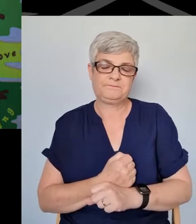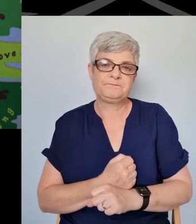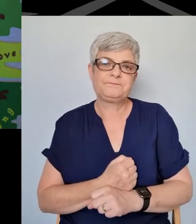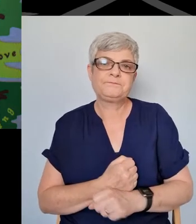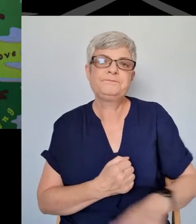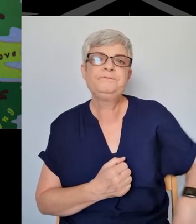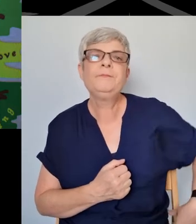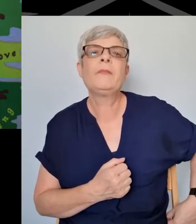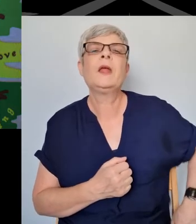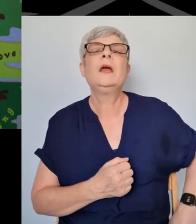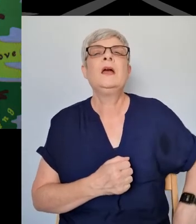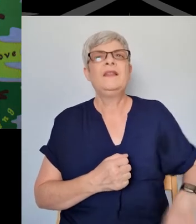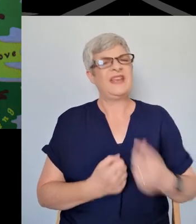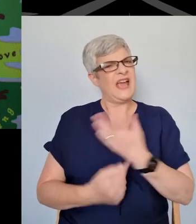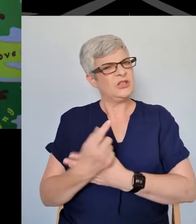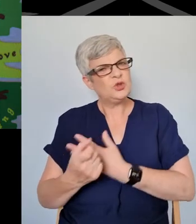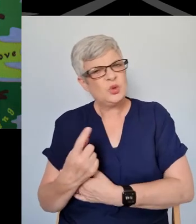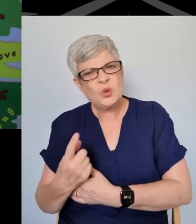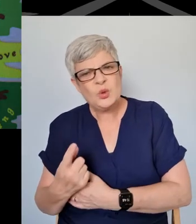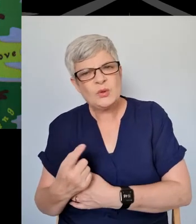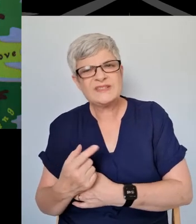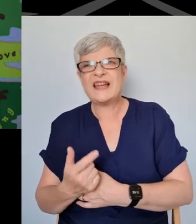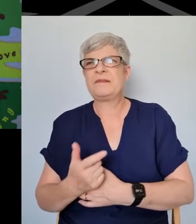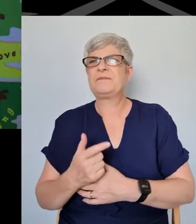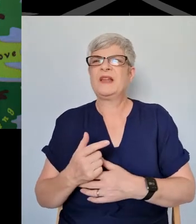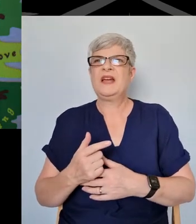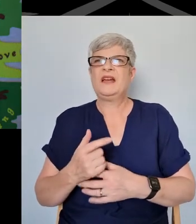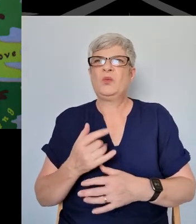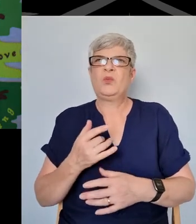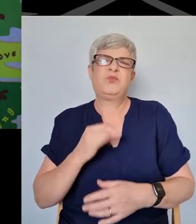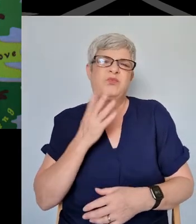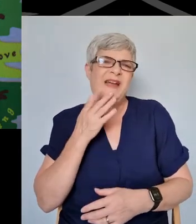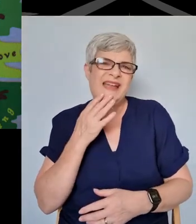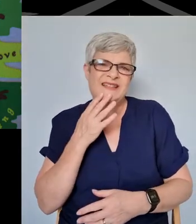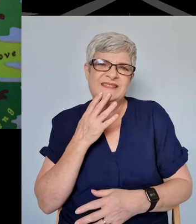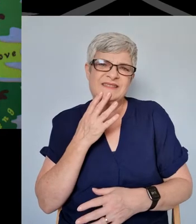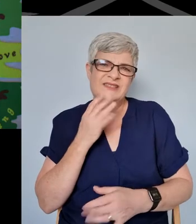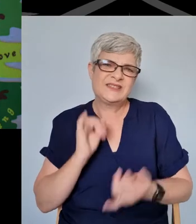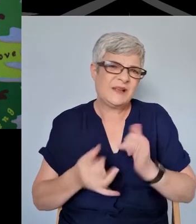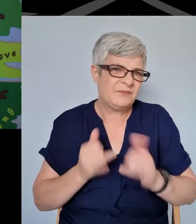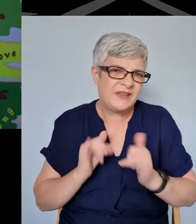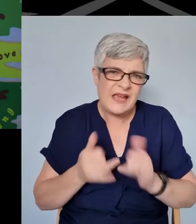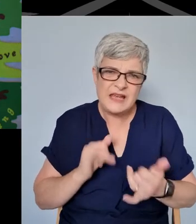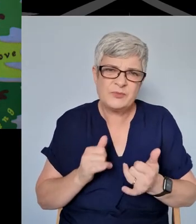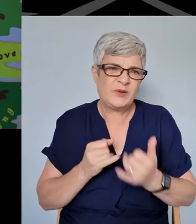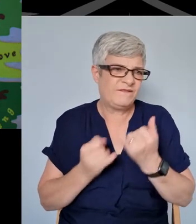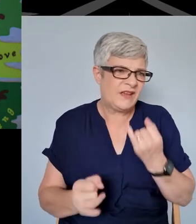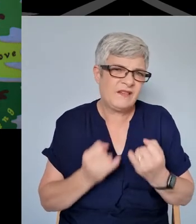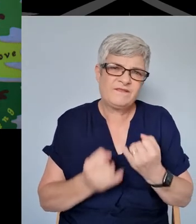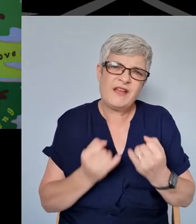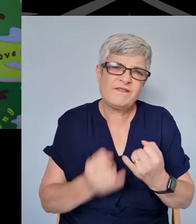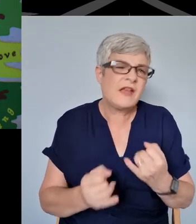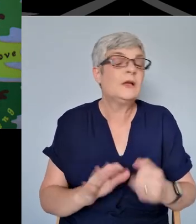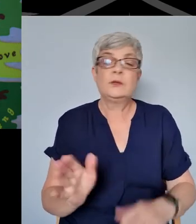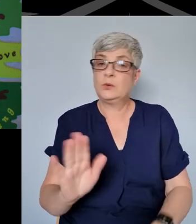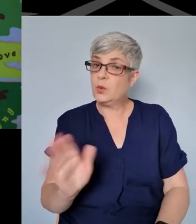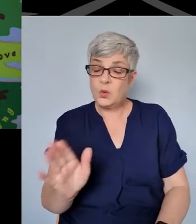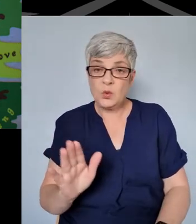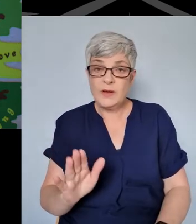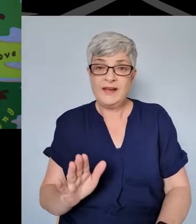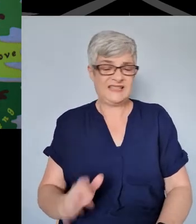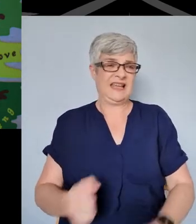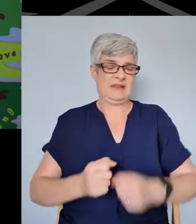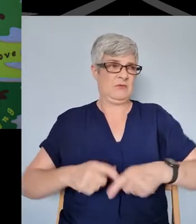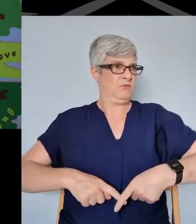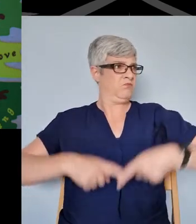And the issue is, you see, not our occasional lapses or not letting us lie down now and again, but a settled